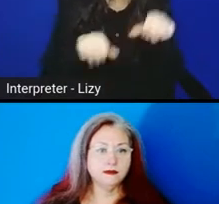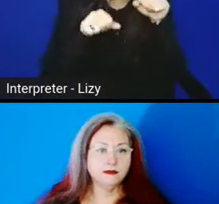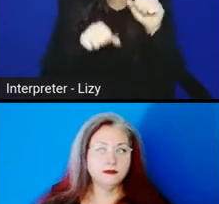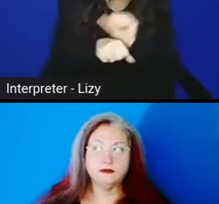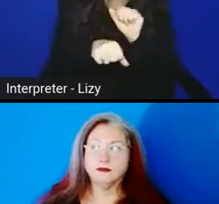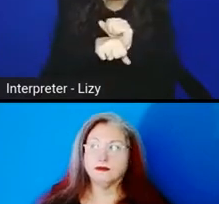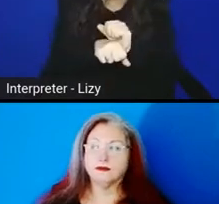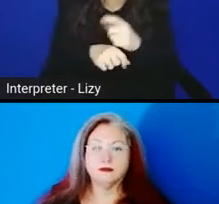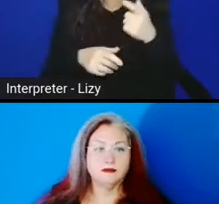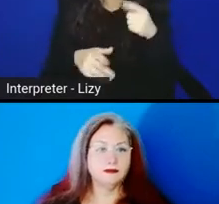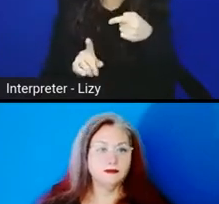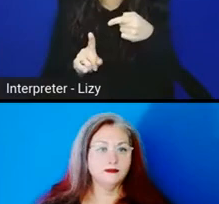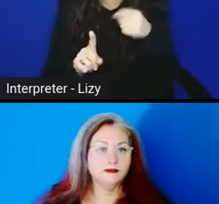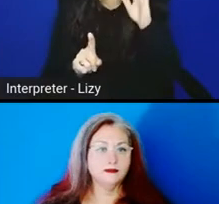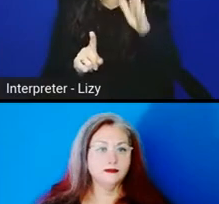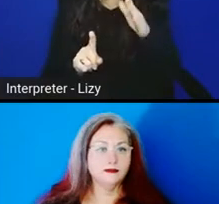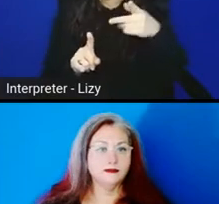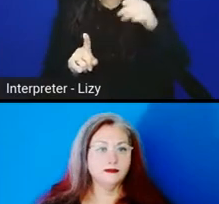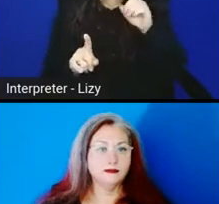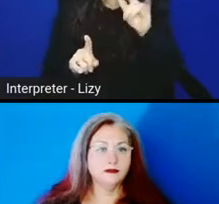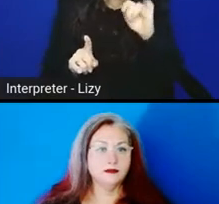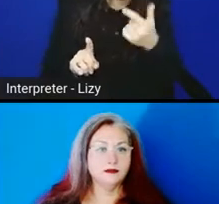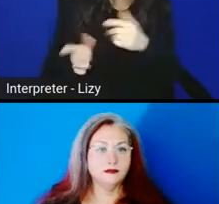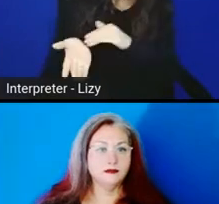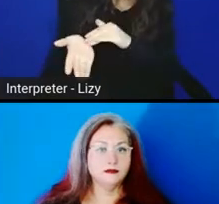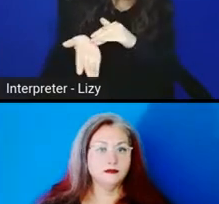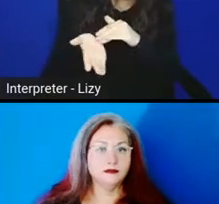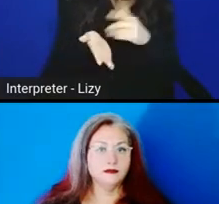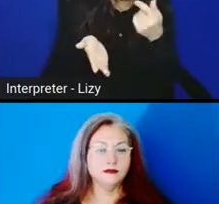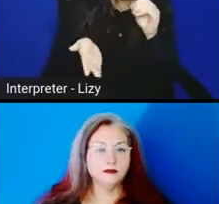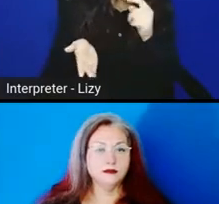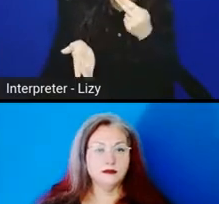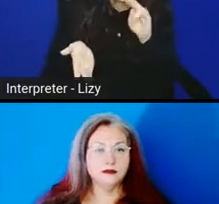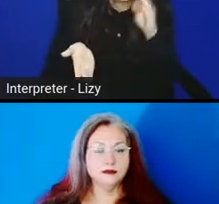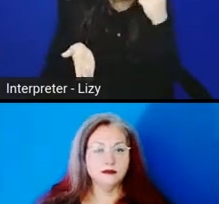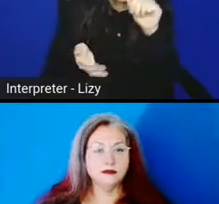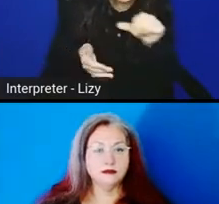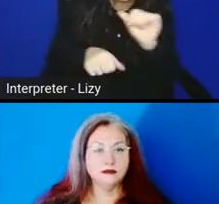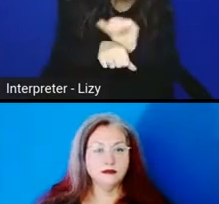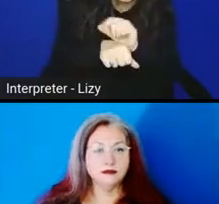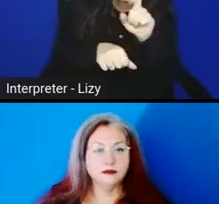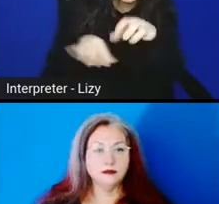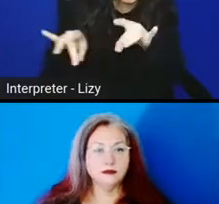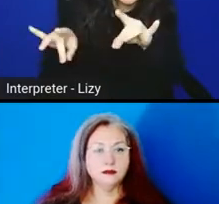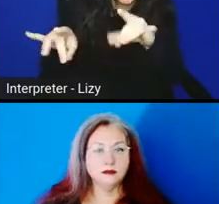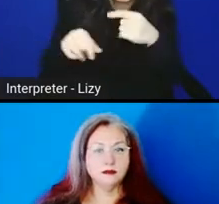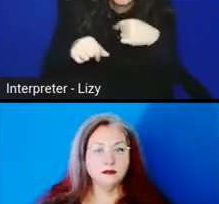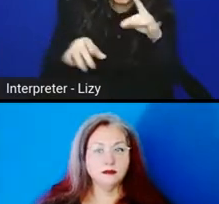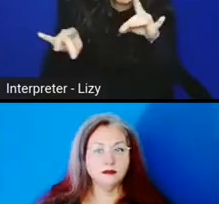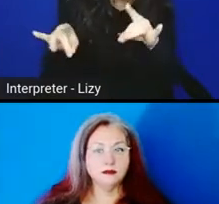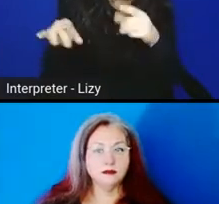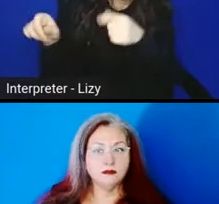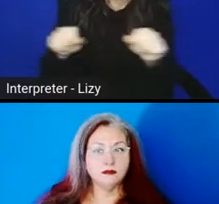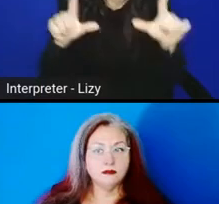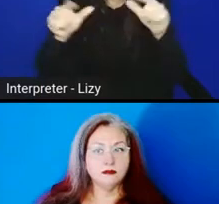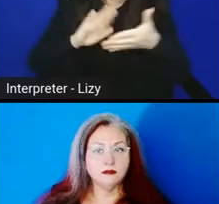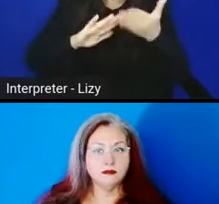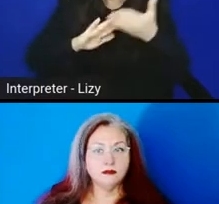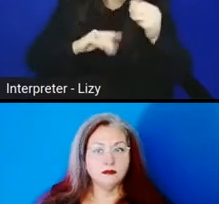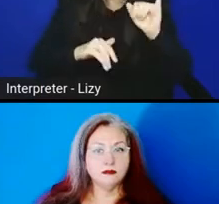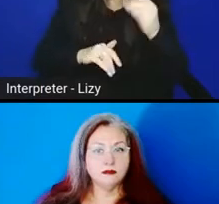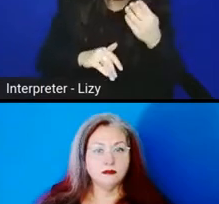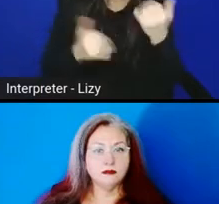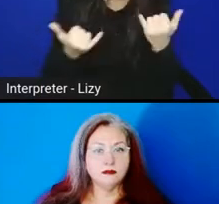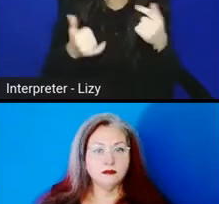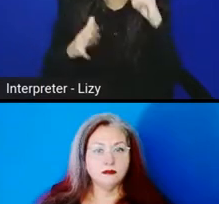self-hosted runner is basically polling GitHub for any jobs that it needs to pick up. You can see that it's picked that up. It's running the job. And hopefully what we see as a